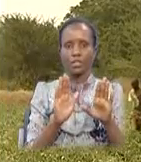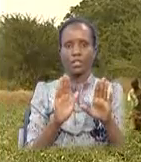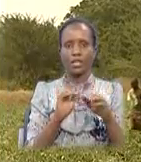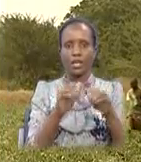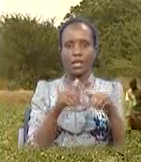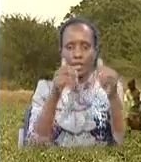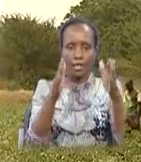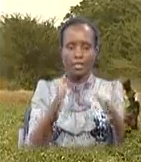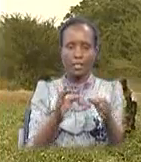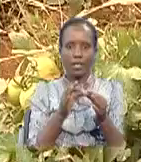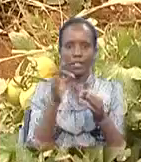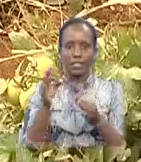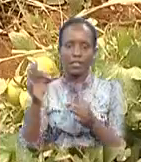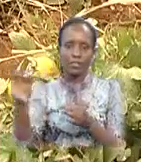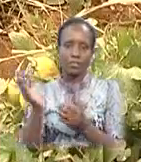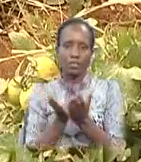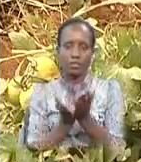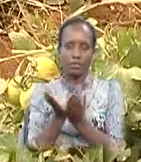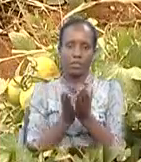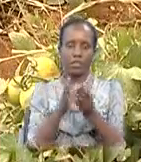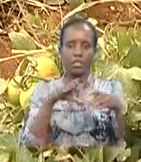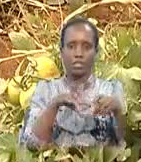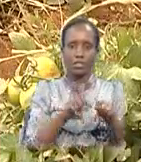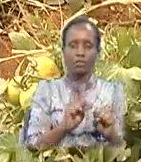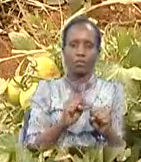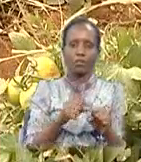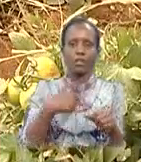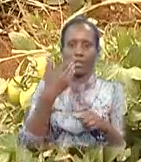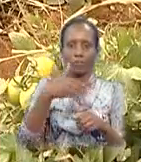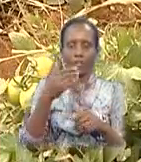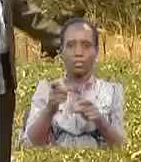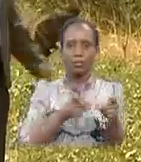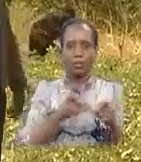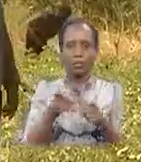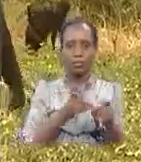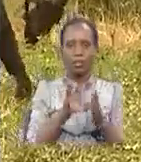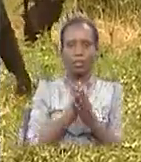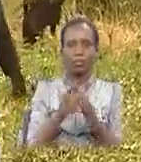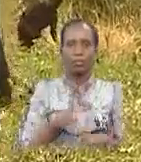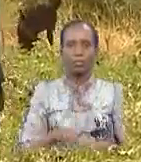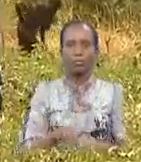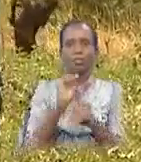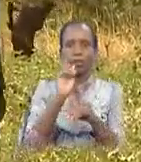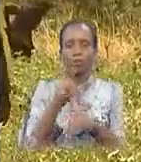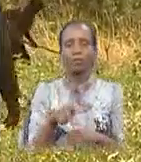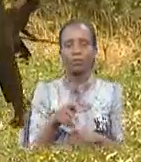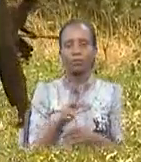Extension Services is expected to take over the day-to-day management and follow-up.